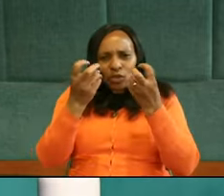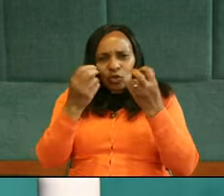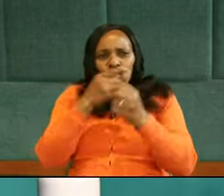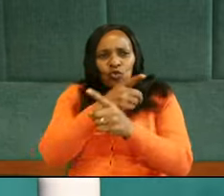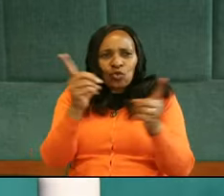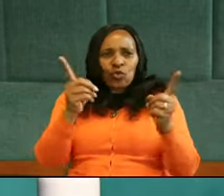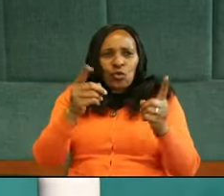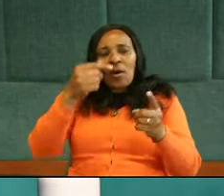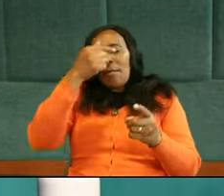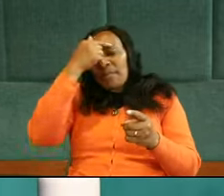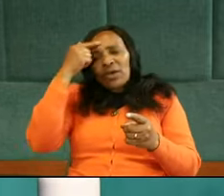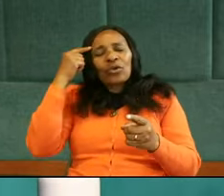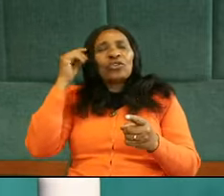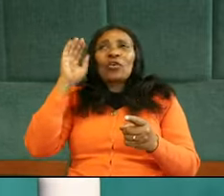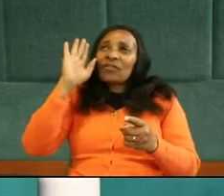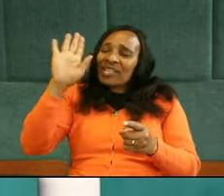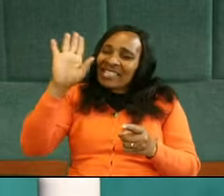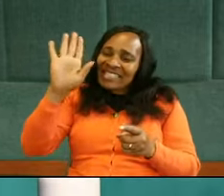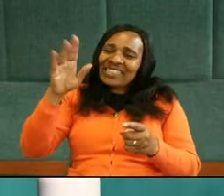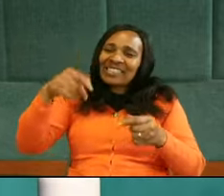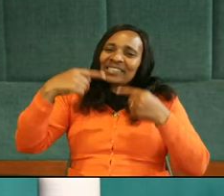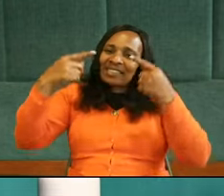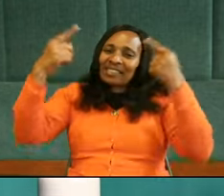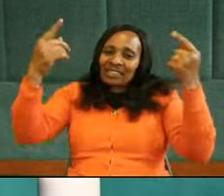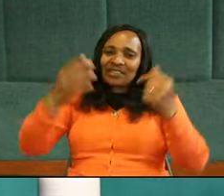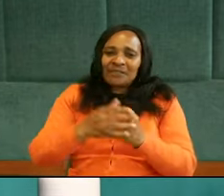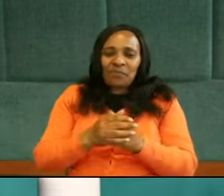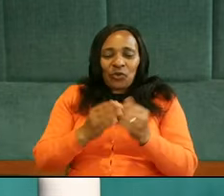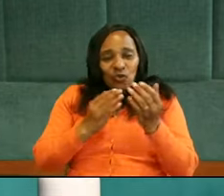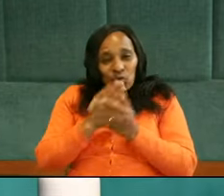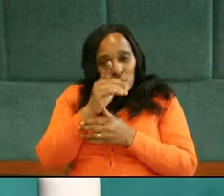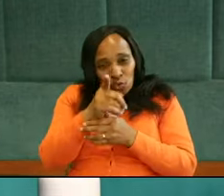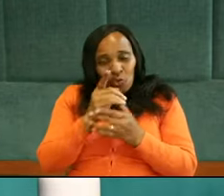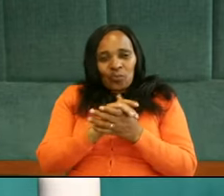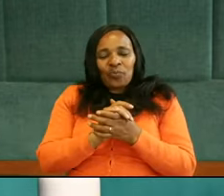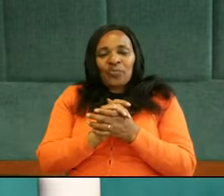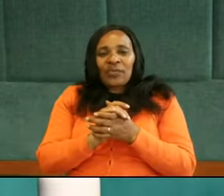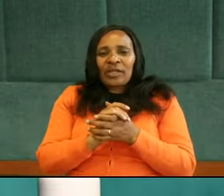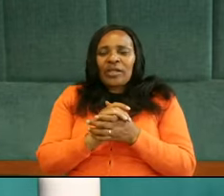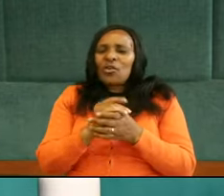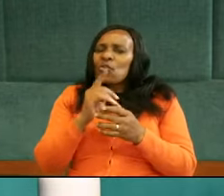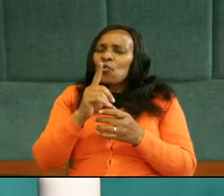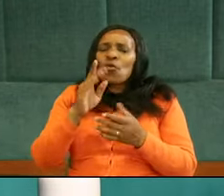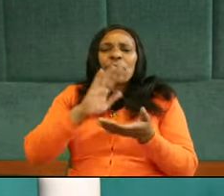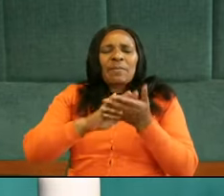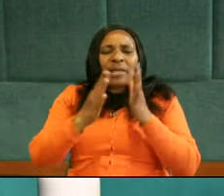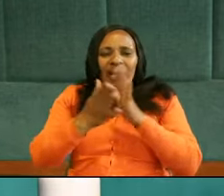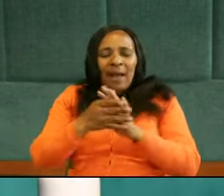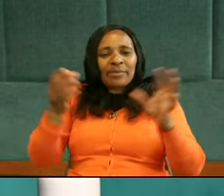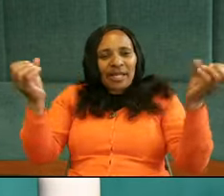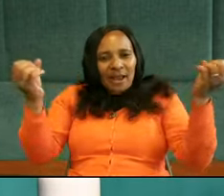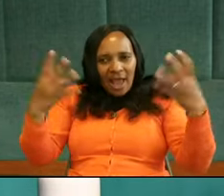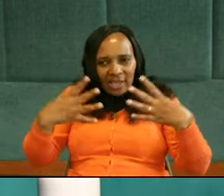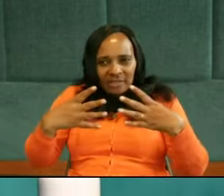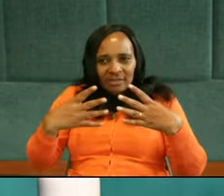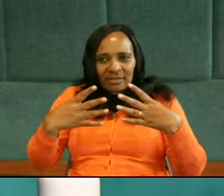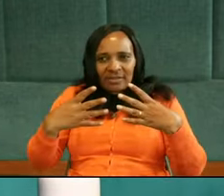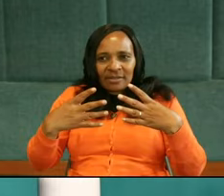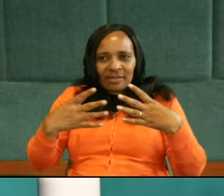mm-hmm. because of his success or God's success through you. Amen. So you will be the light, right?